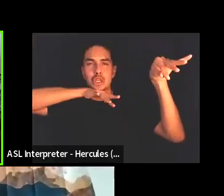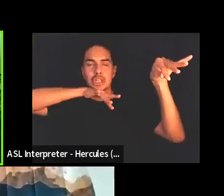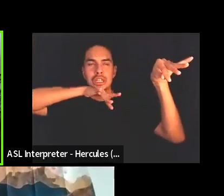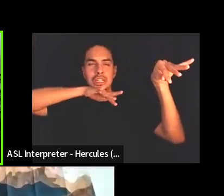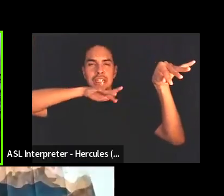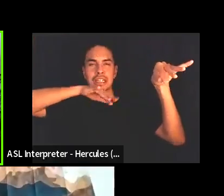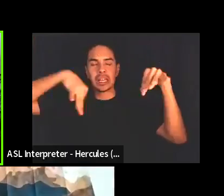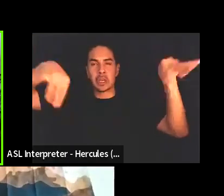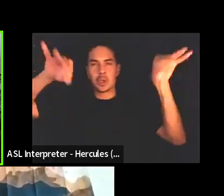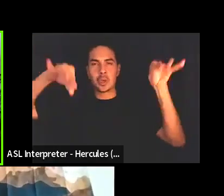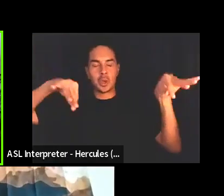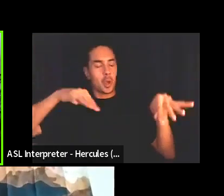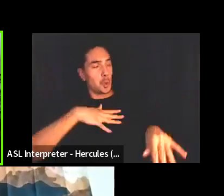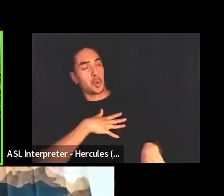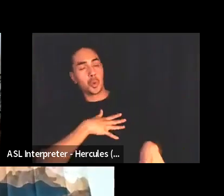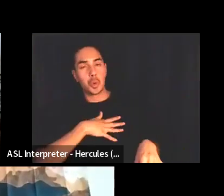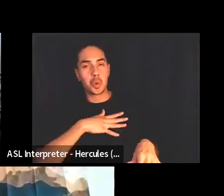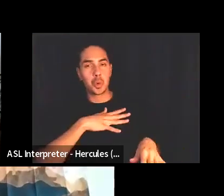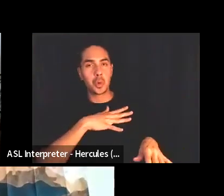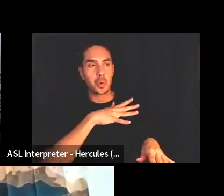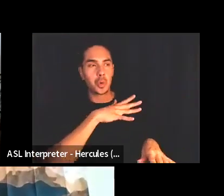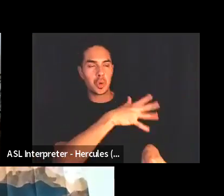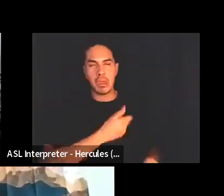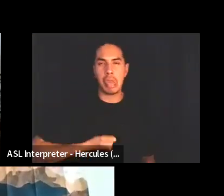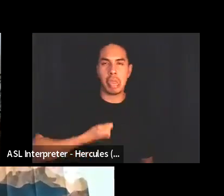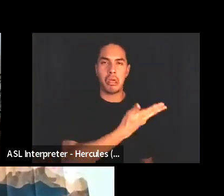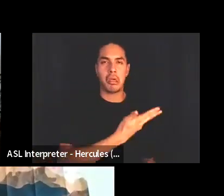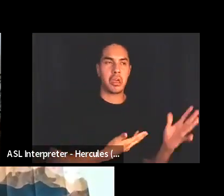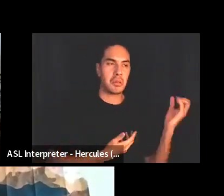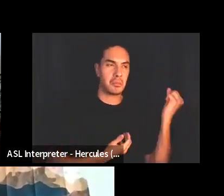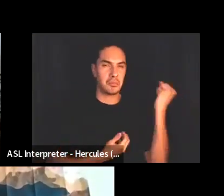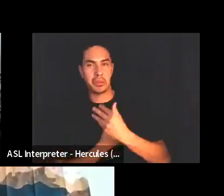each other. Agreed. Agreed.